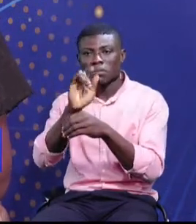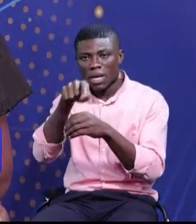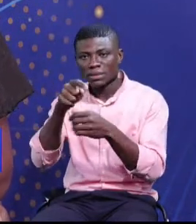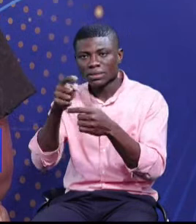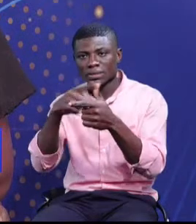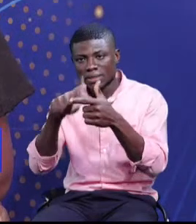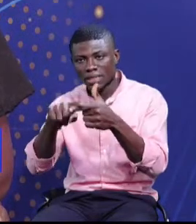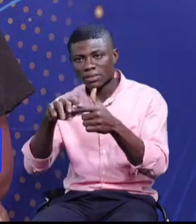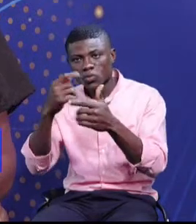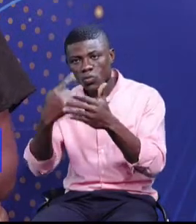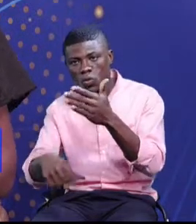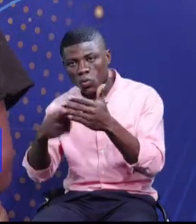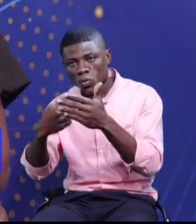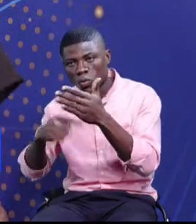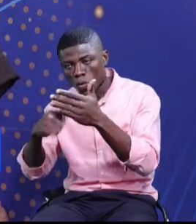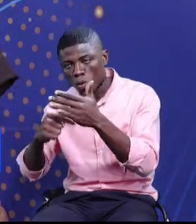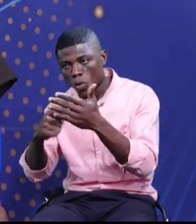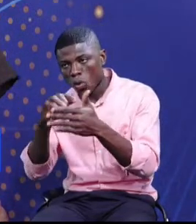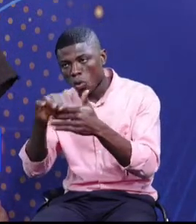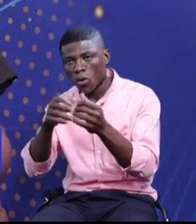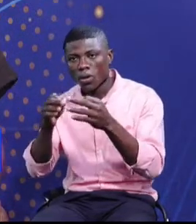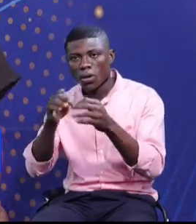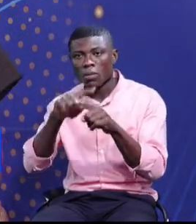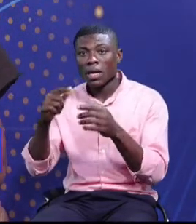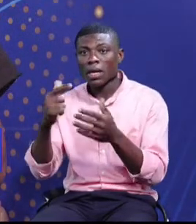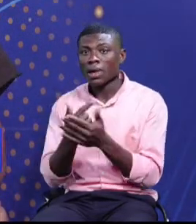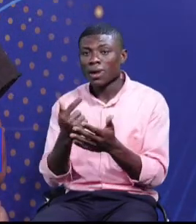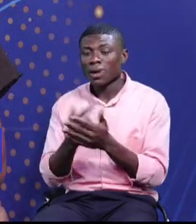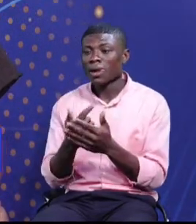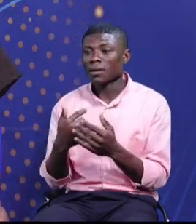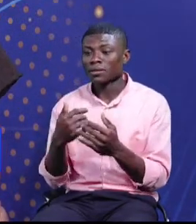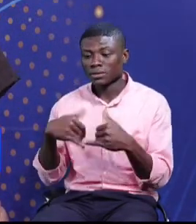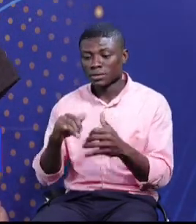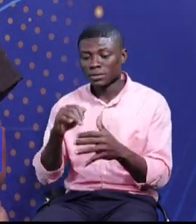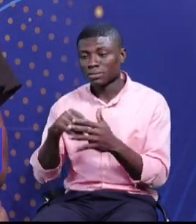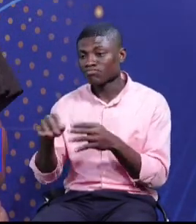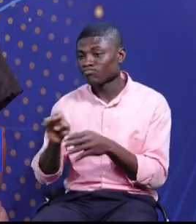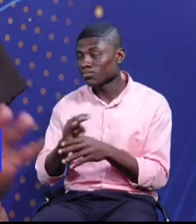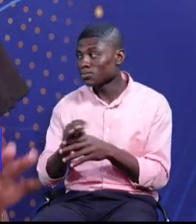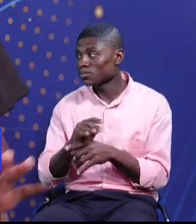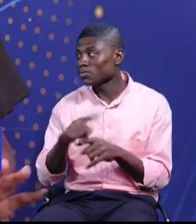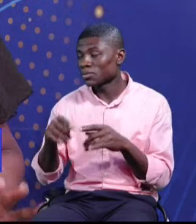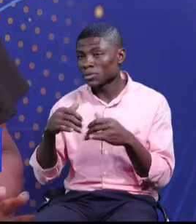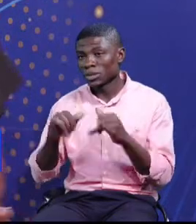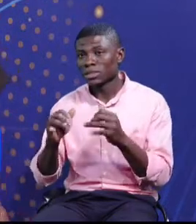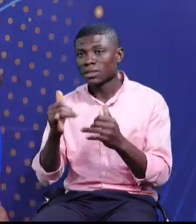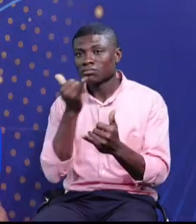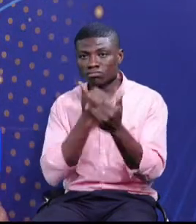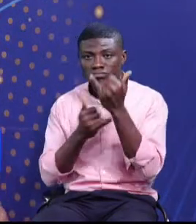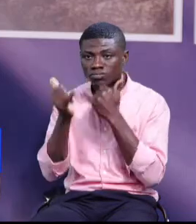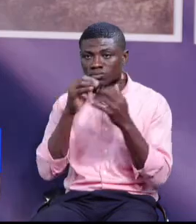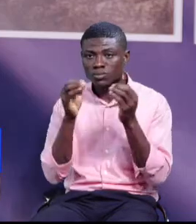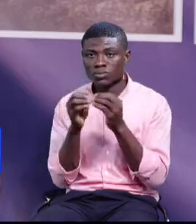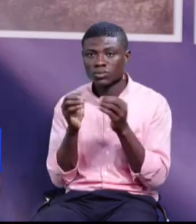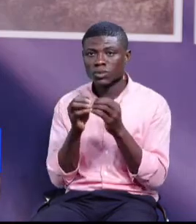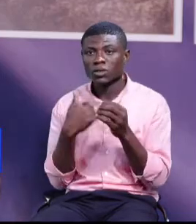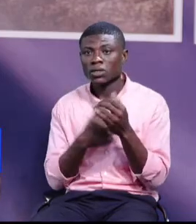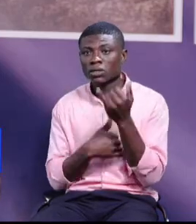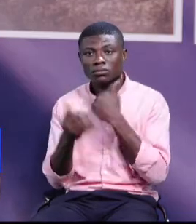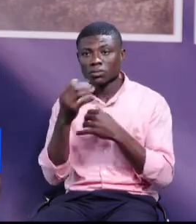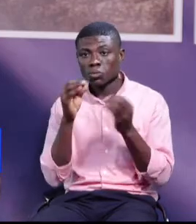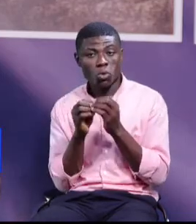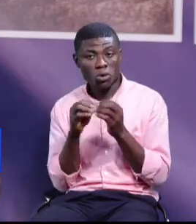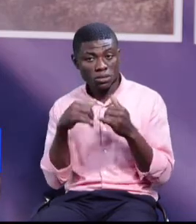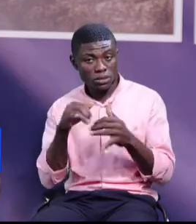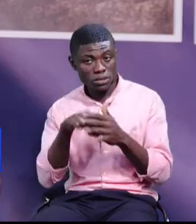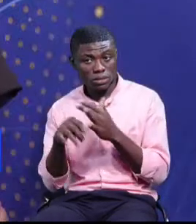next. But being in Ghana for all this while doing business, there are still errors. Like, we still miss things, trust